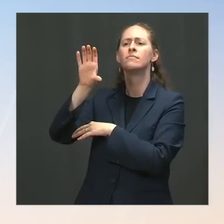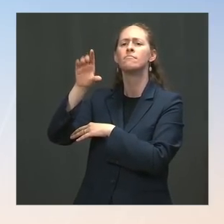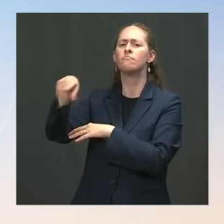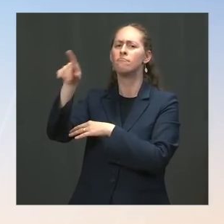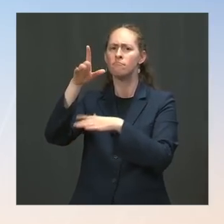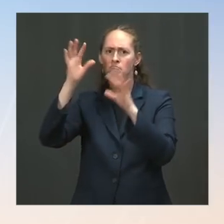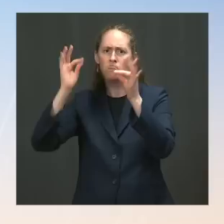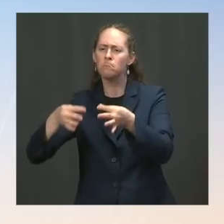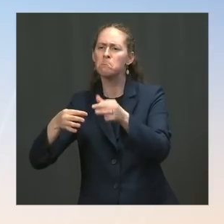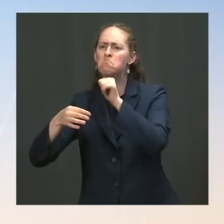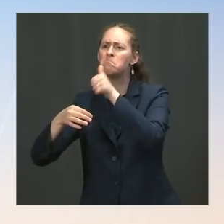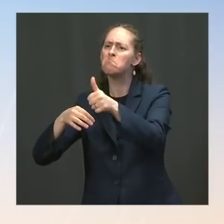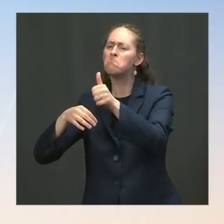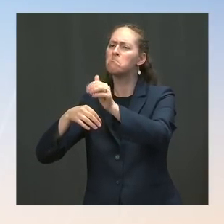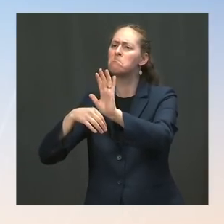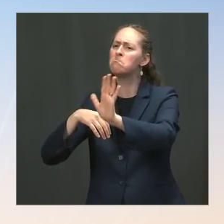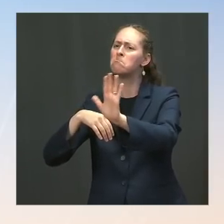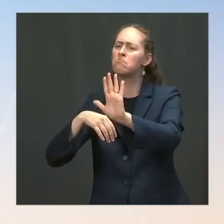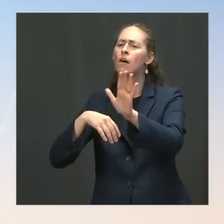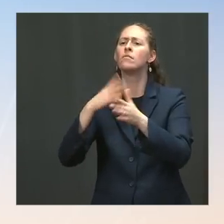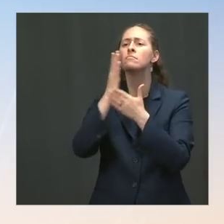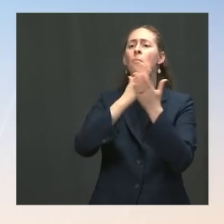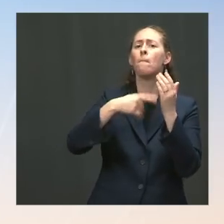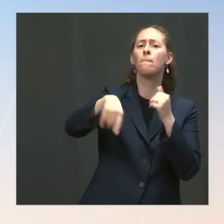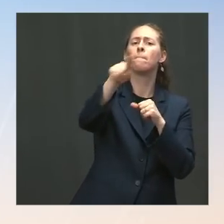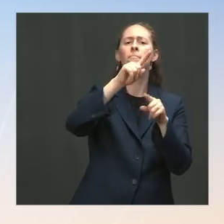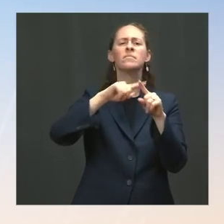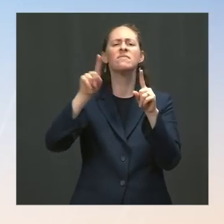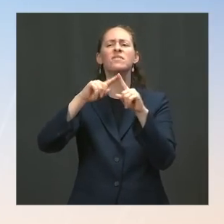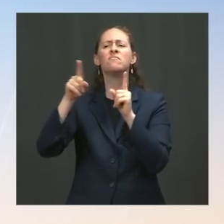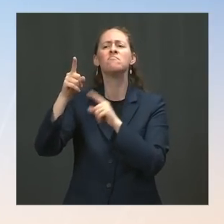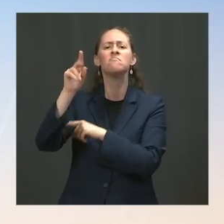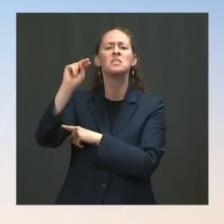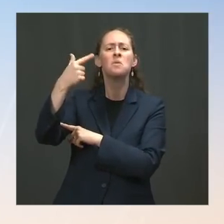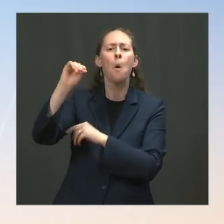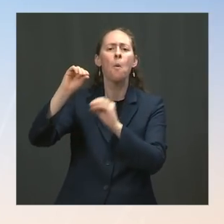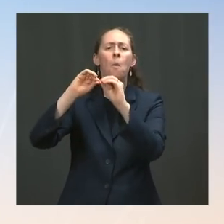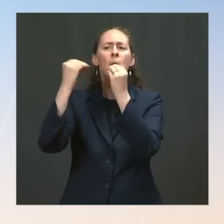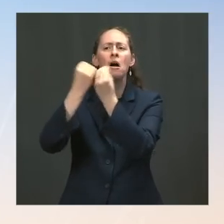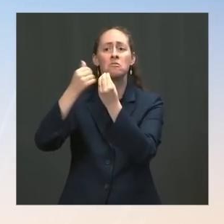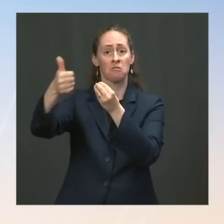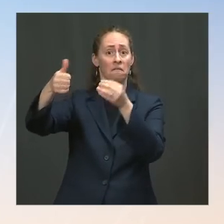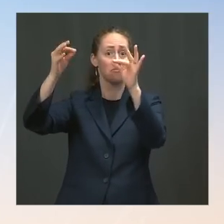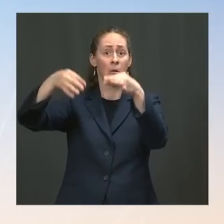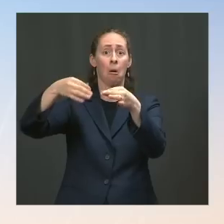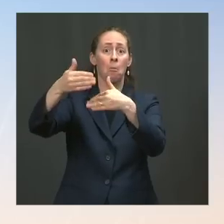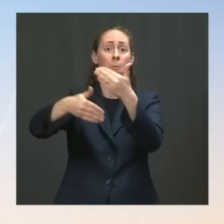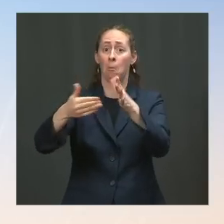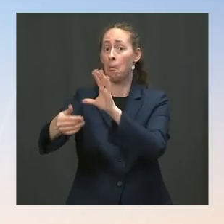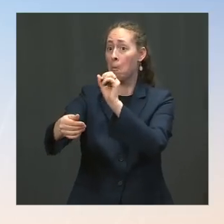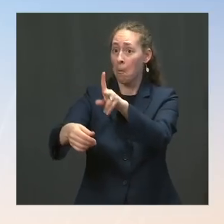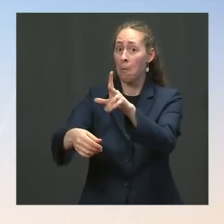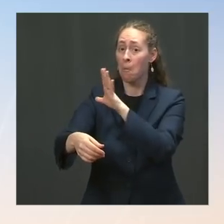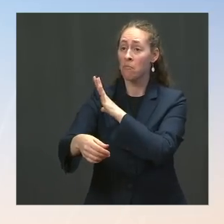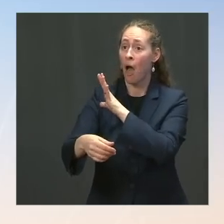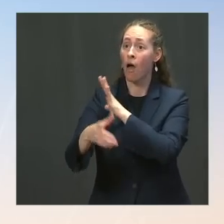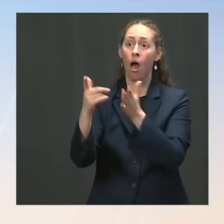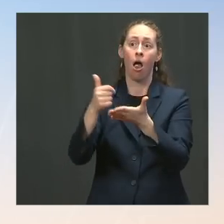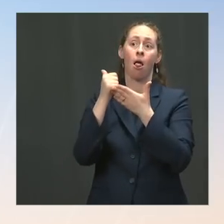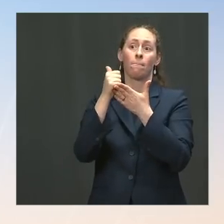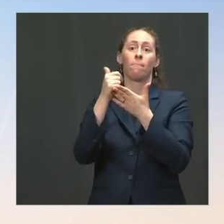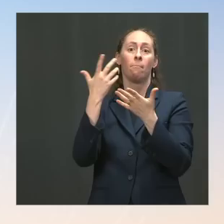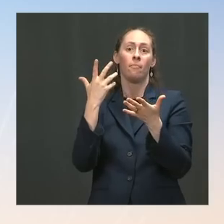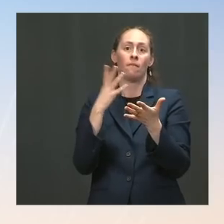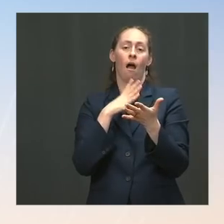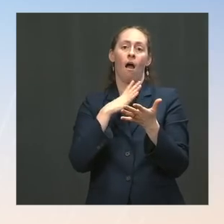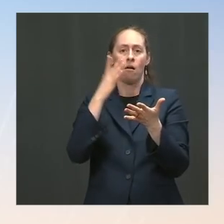migrants as they come across the border and as they work in partnership with us. Certainly that helps keep a range of people safe in the country. But do you think